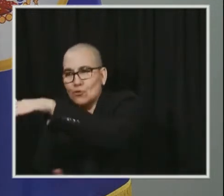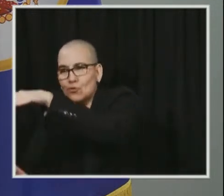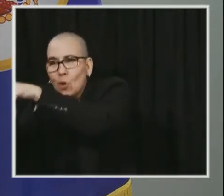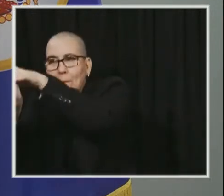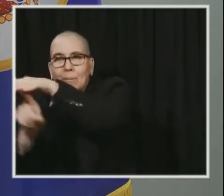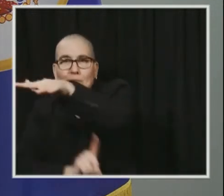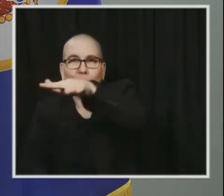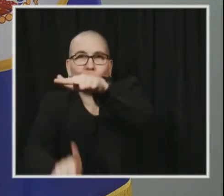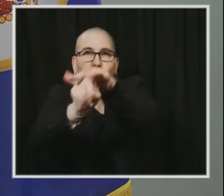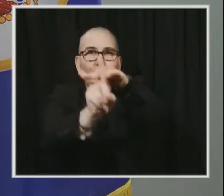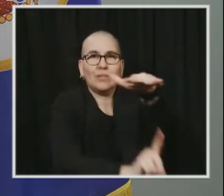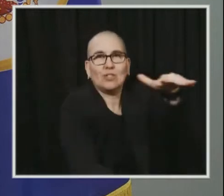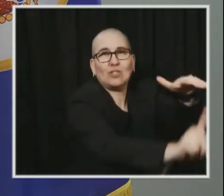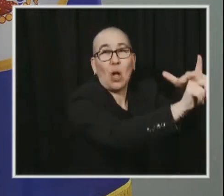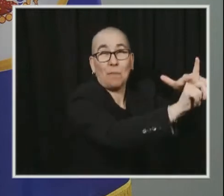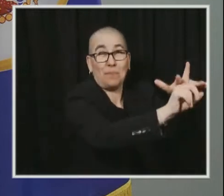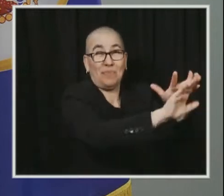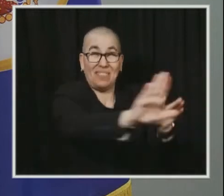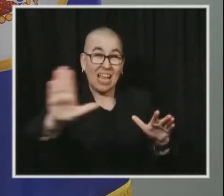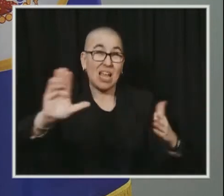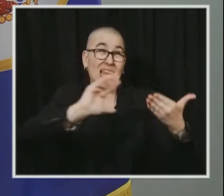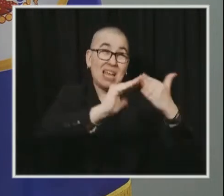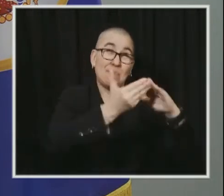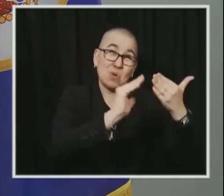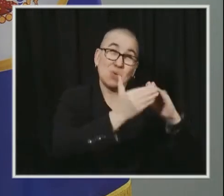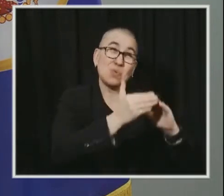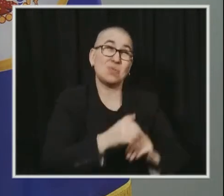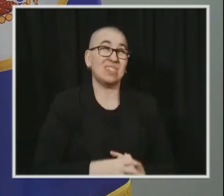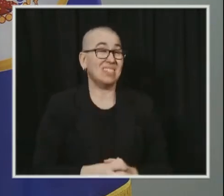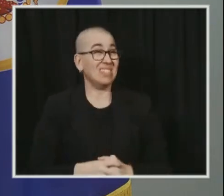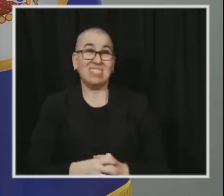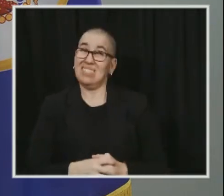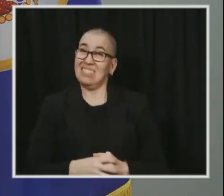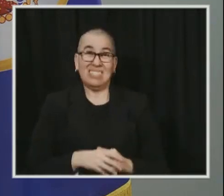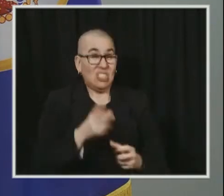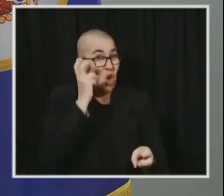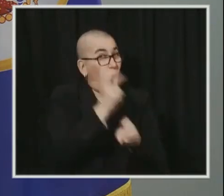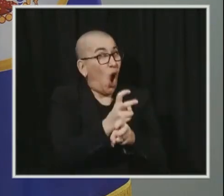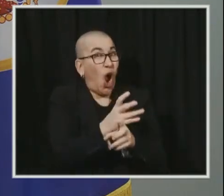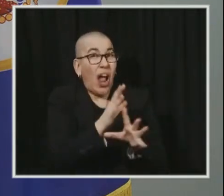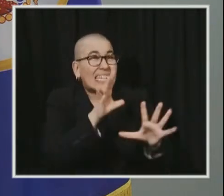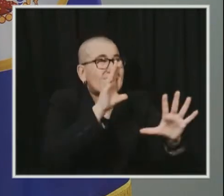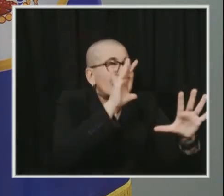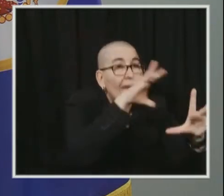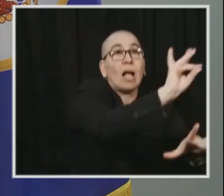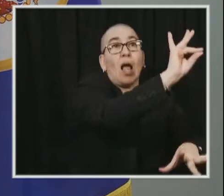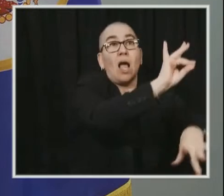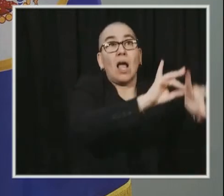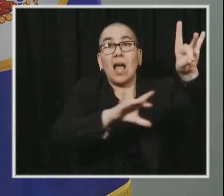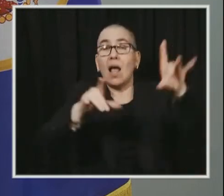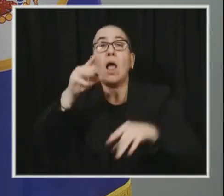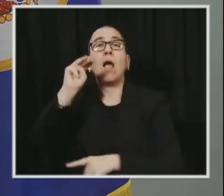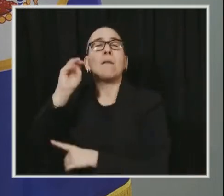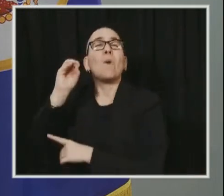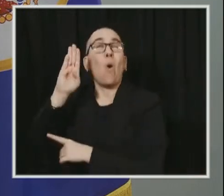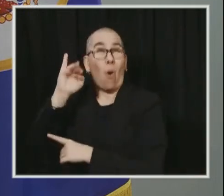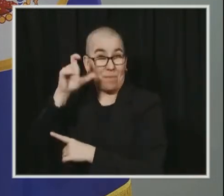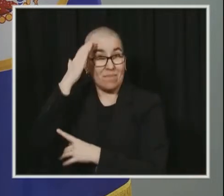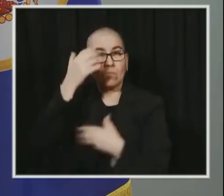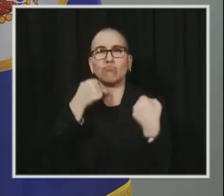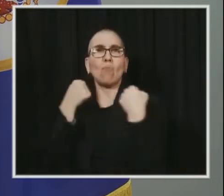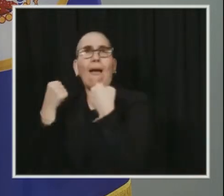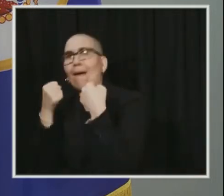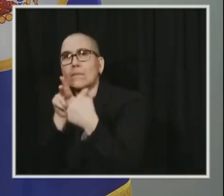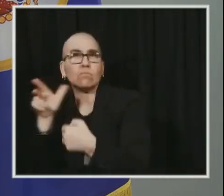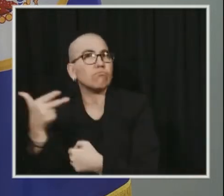target populations in need of COVID vaccine but are harder to reach. We have a mobile strike team that focuses on communities that, because